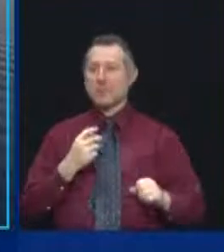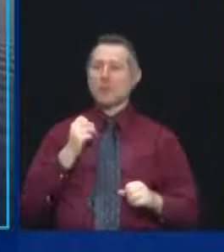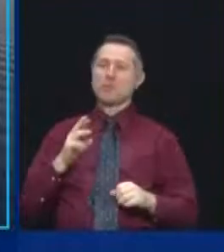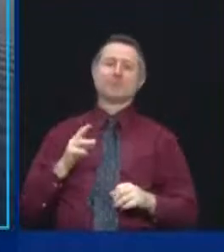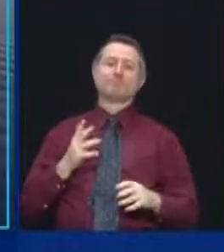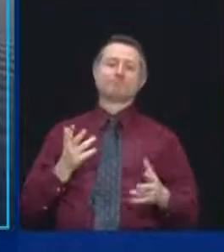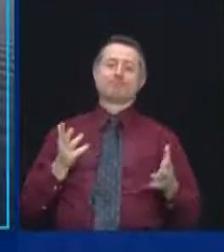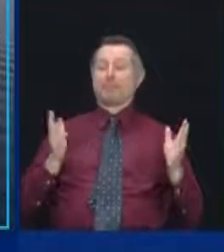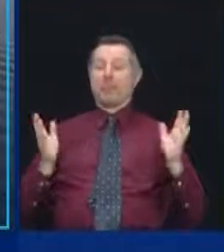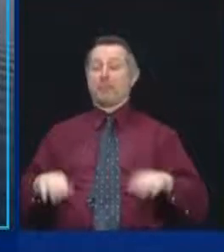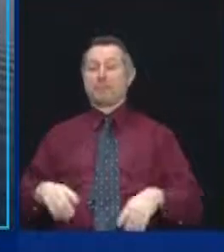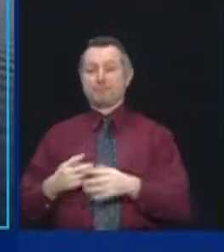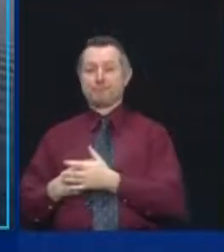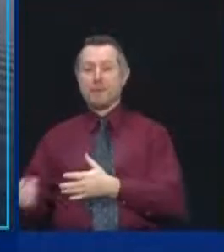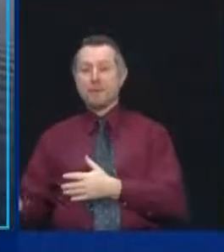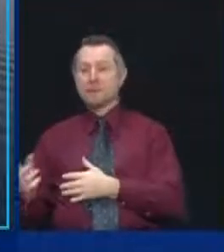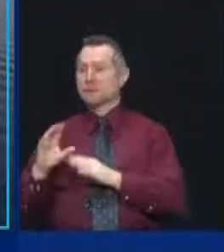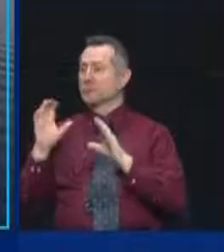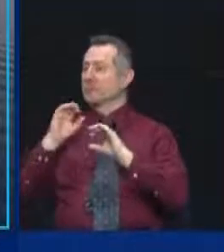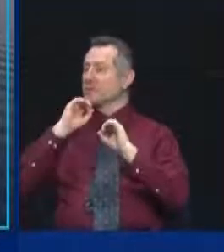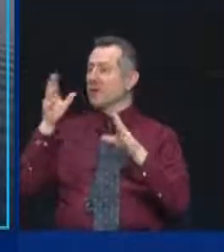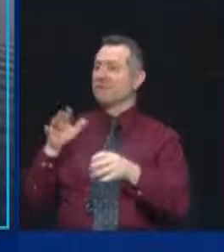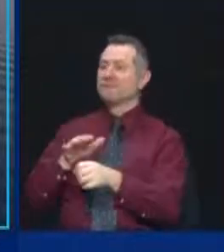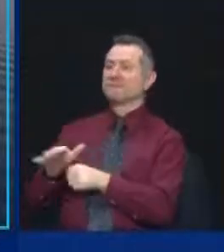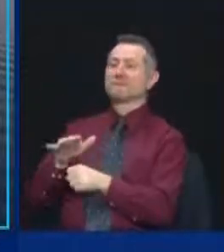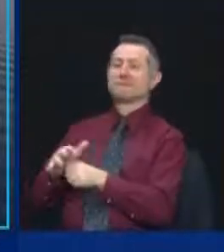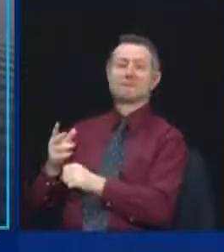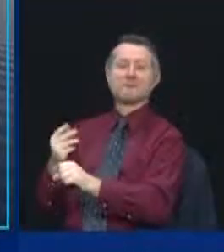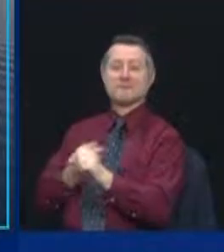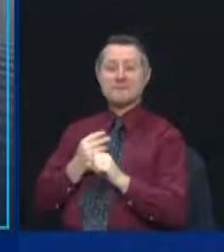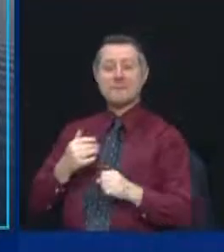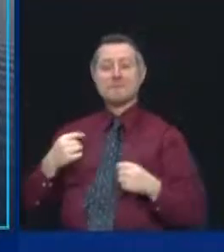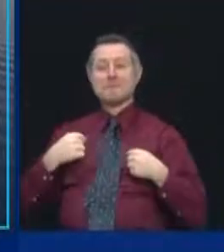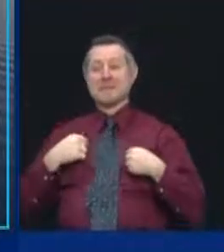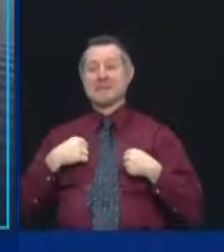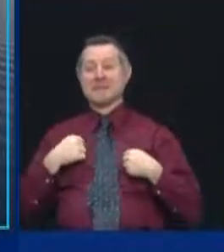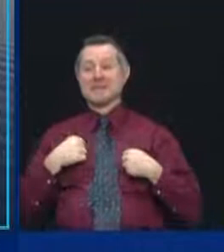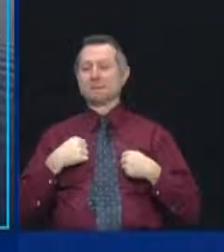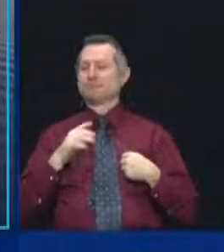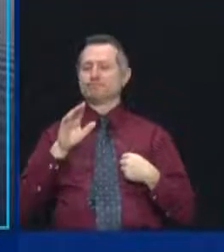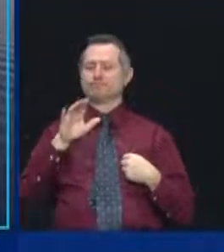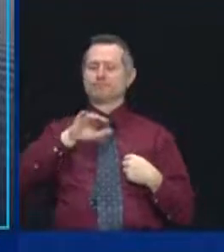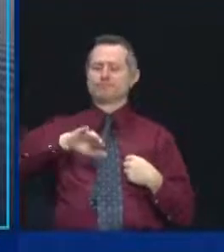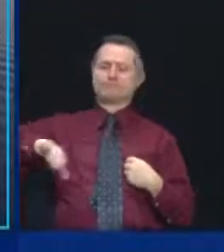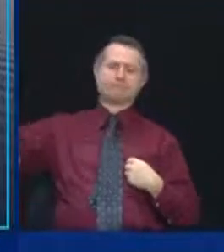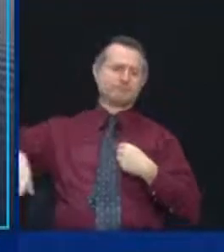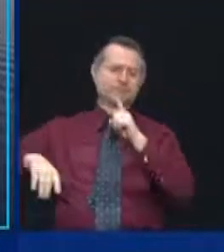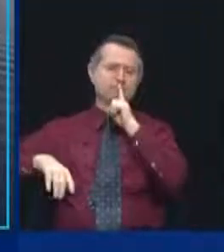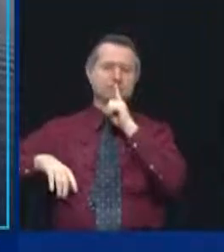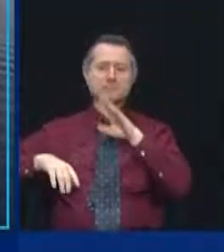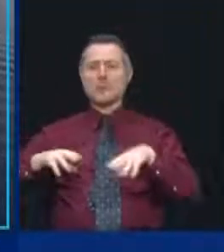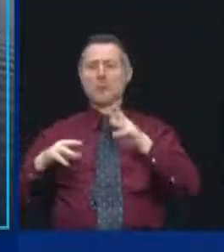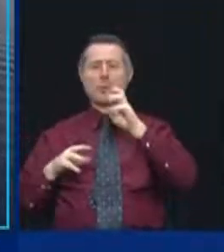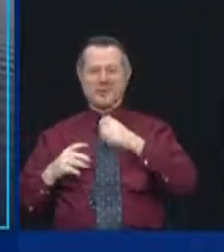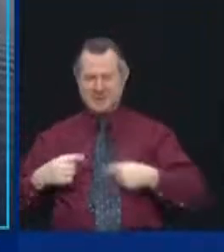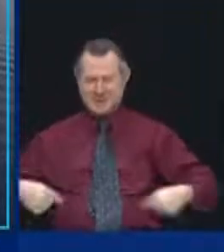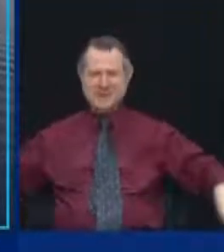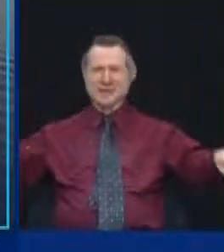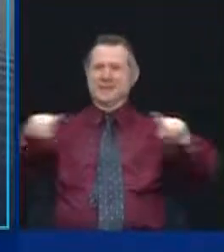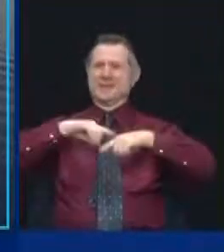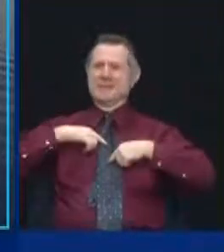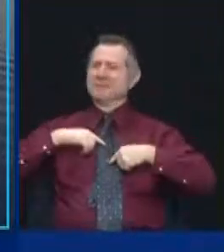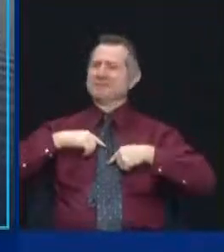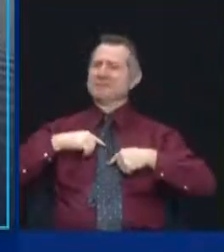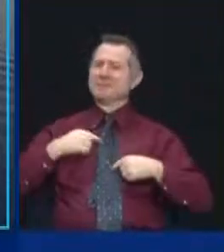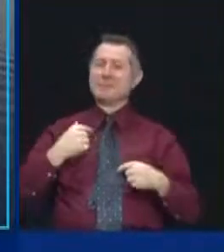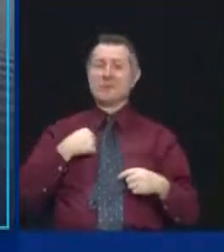There is no me here. It's about we, and we have to do it. And